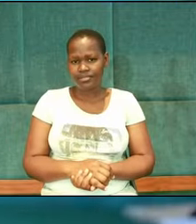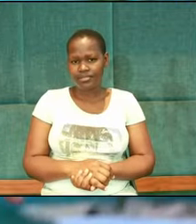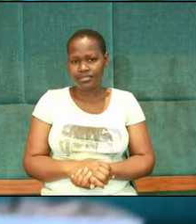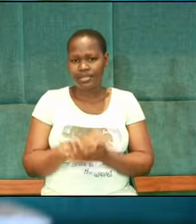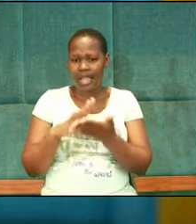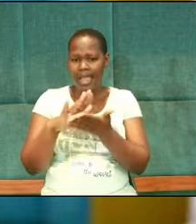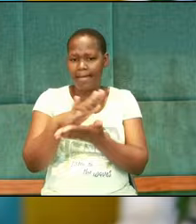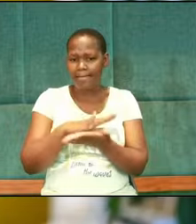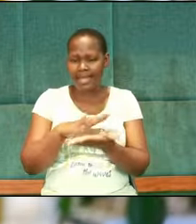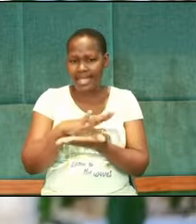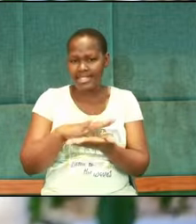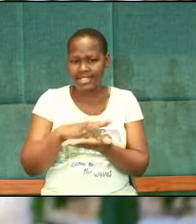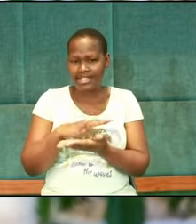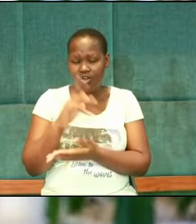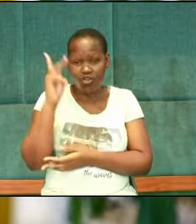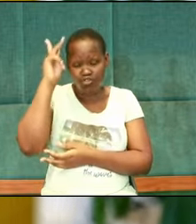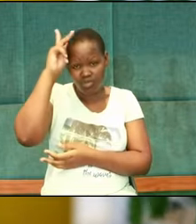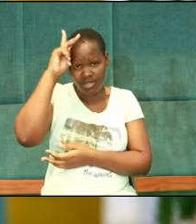Based on knowledge,